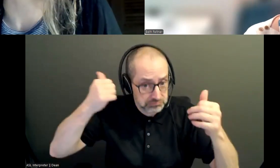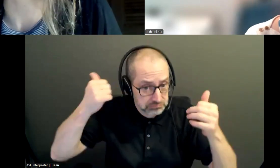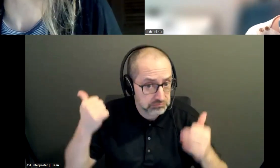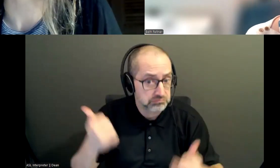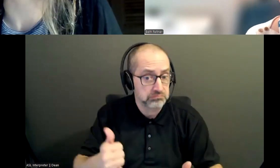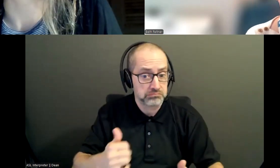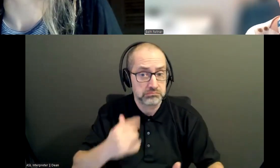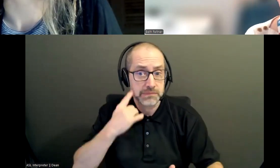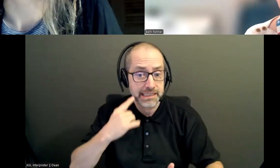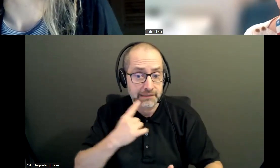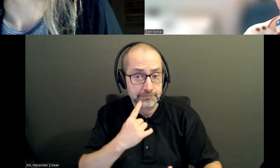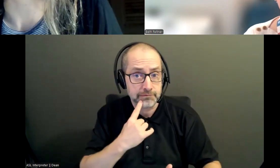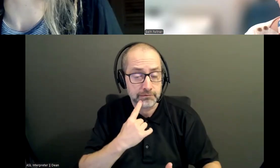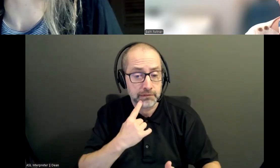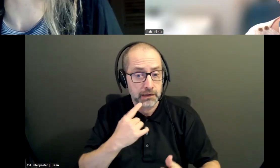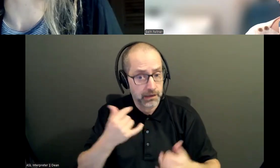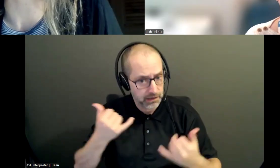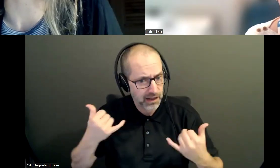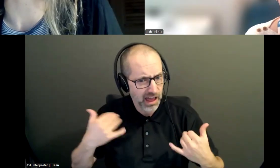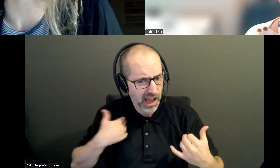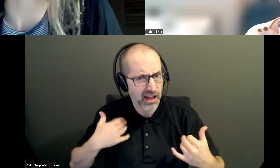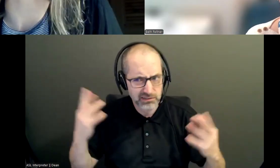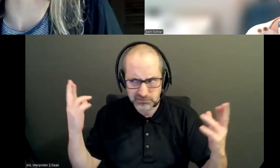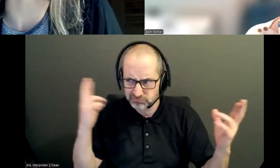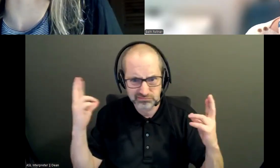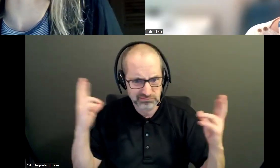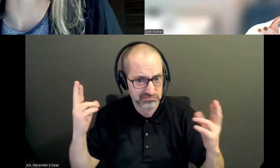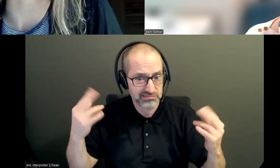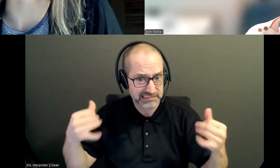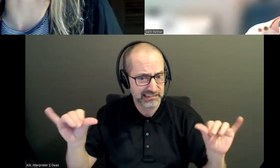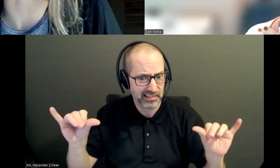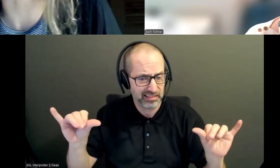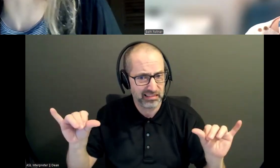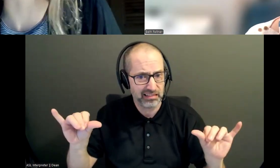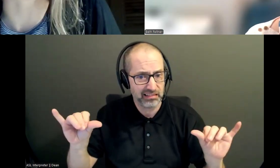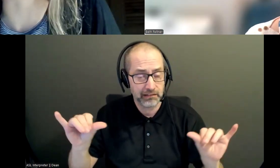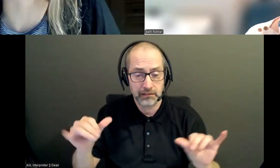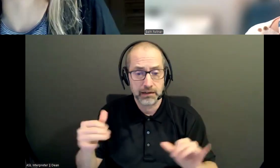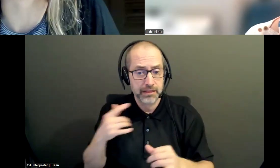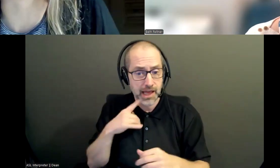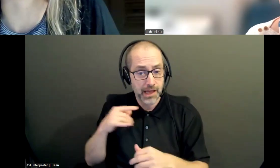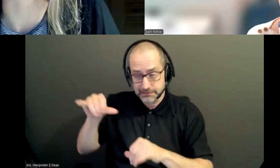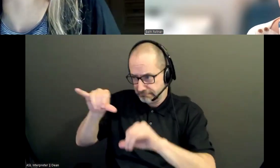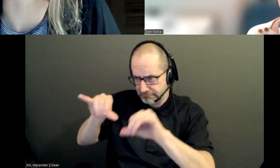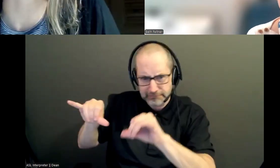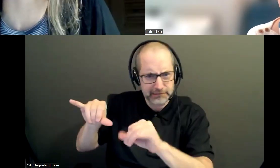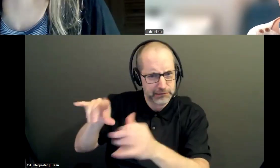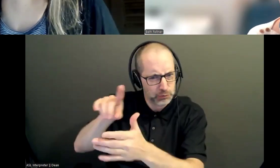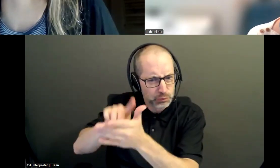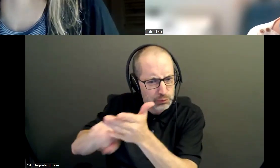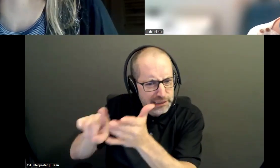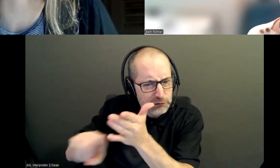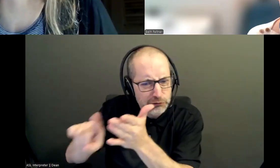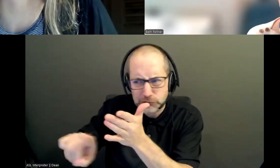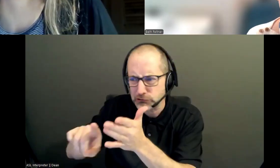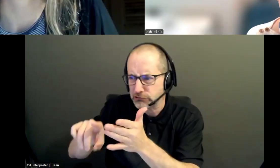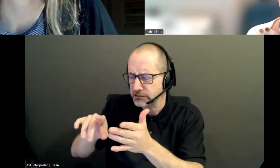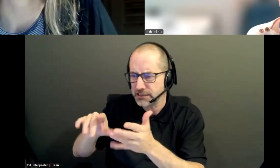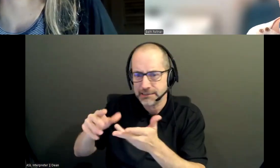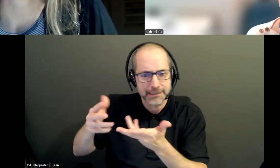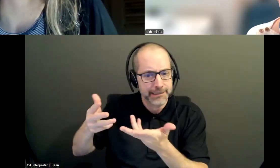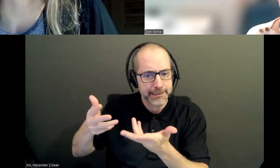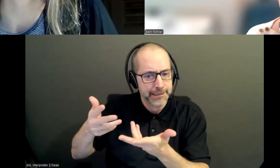get tinnitus. Some of the research that's looking at what causes it points to that because